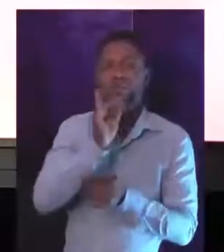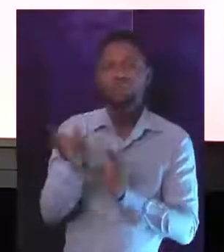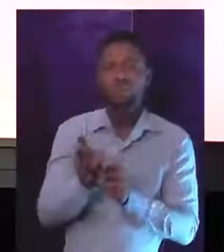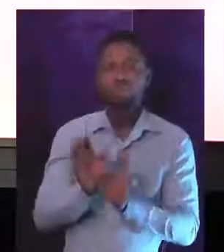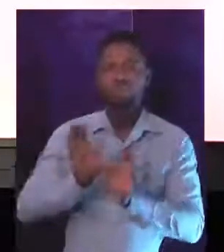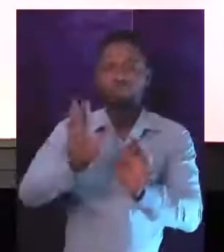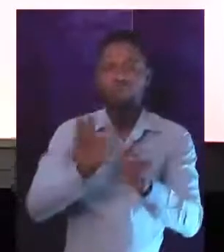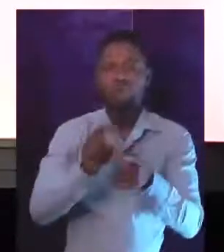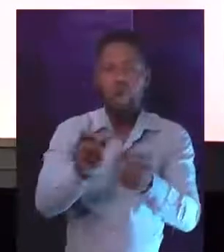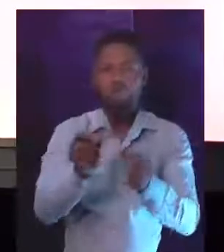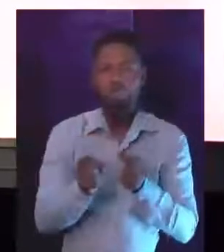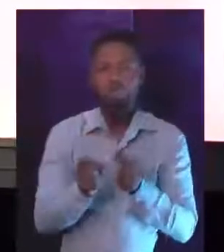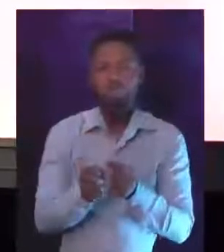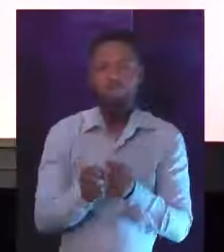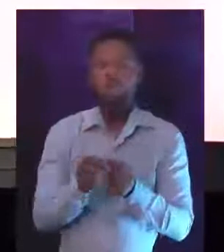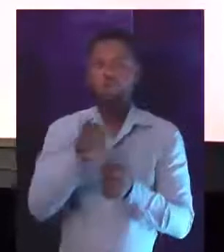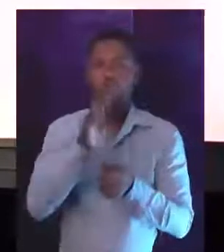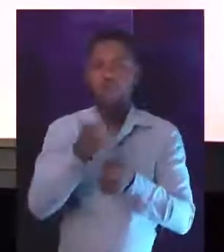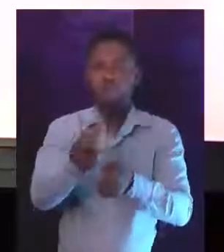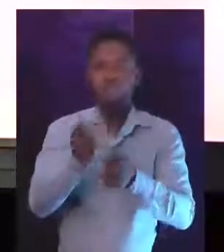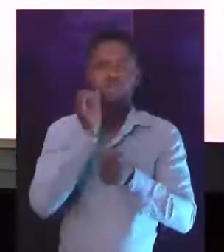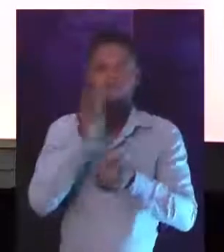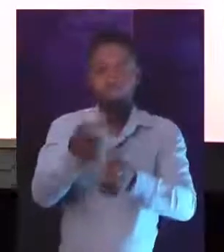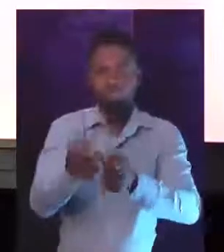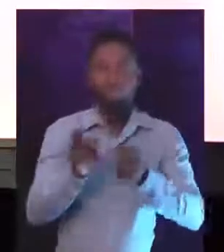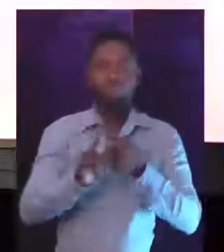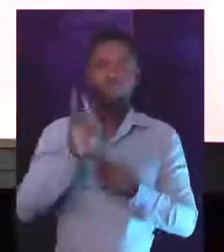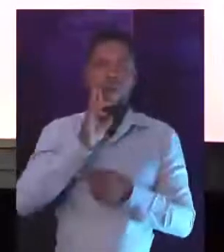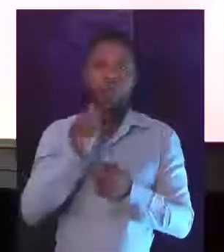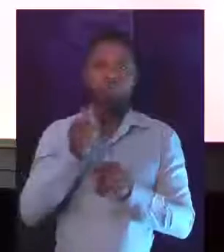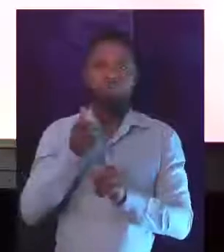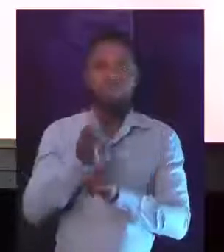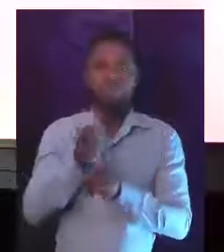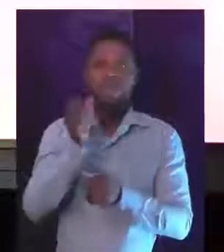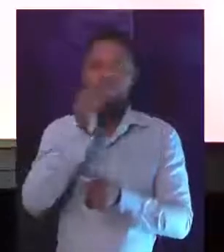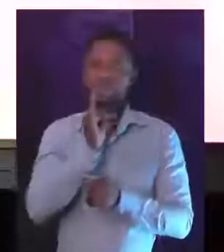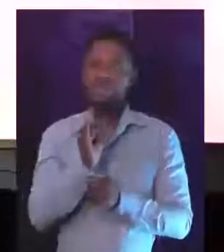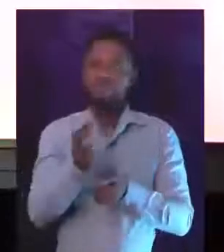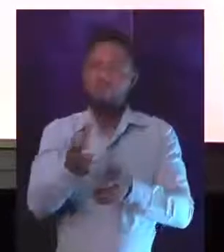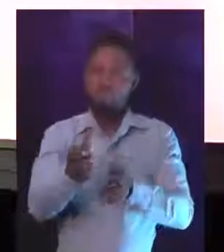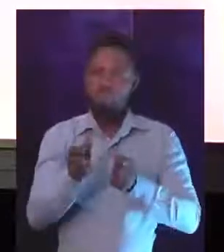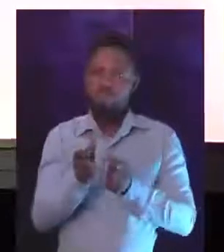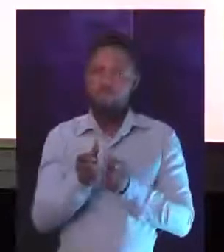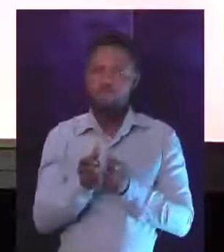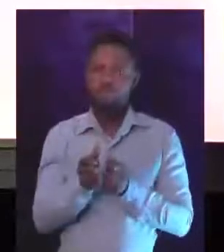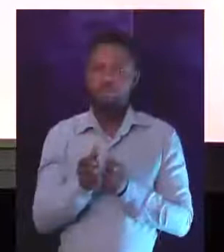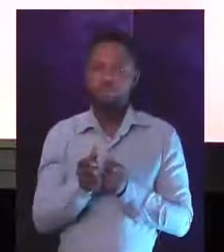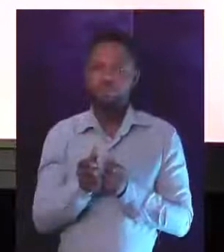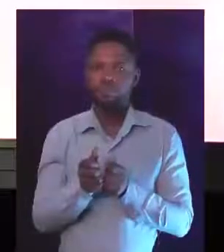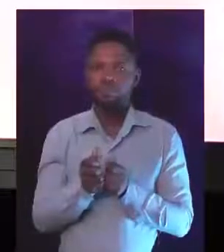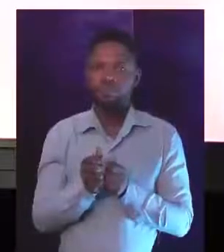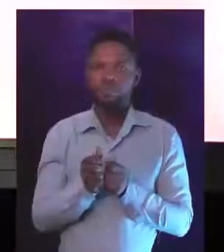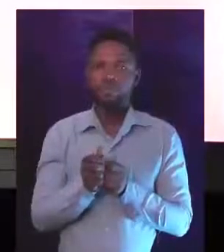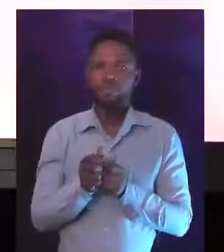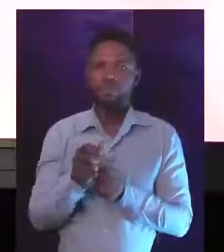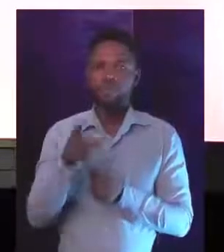What do you think the woman is doing? Pushing or pulling? You are drawing, she is drawing to herself, is pulling. And